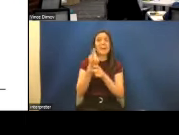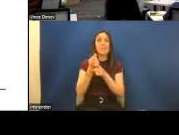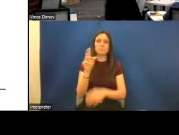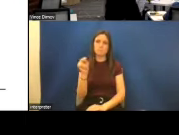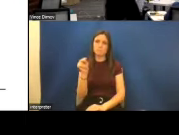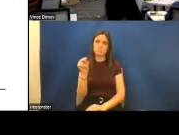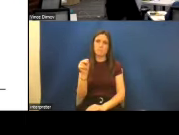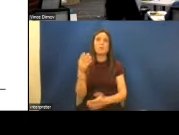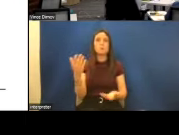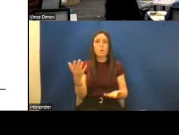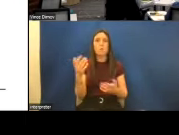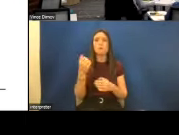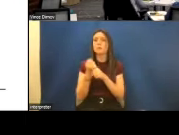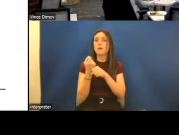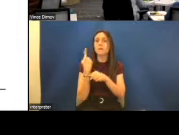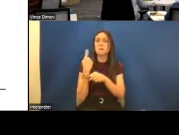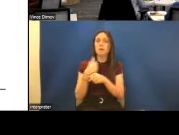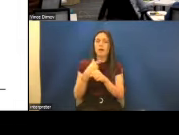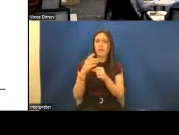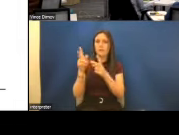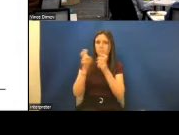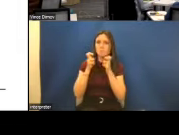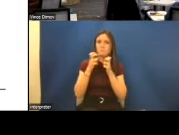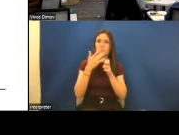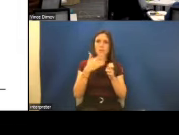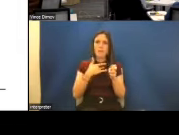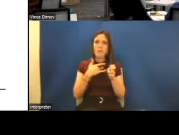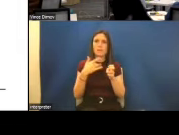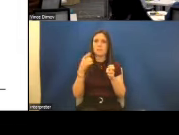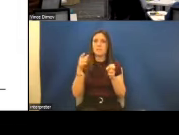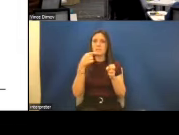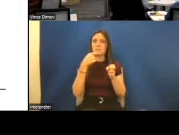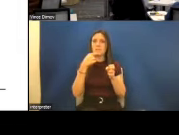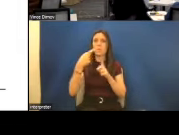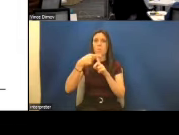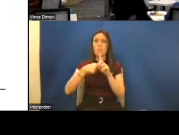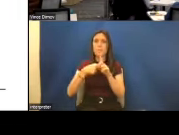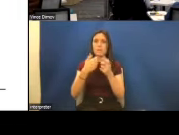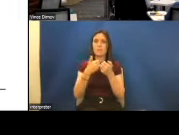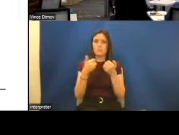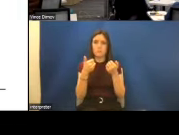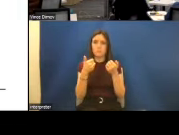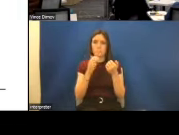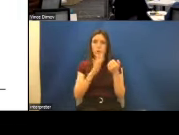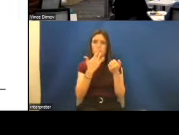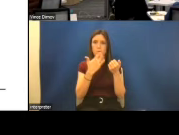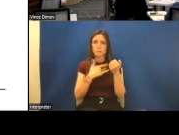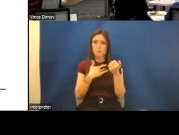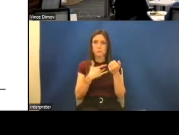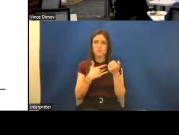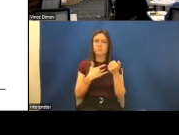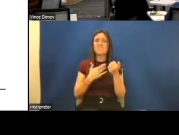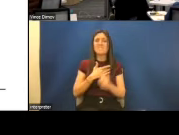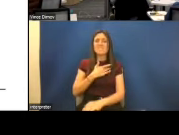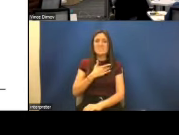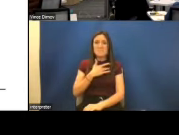So last year, I pulled a birth date off of PowerSchool that gave me a 1 month difference in her birth date. Would that